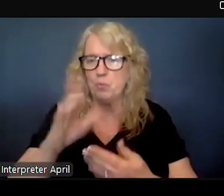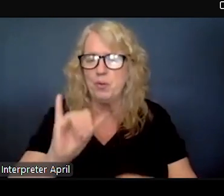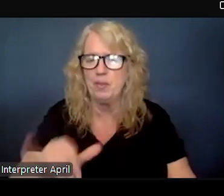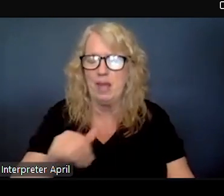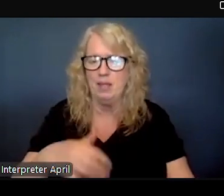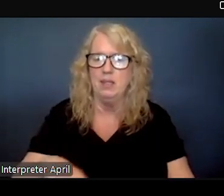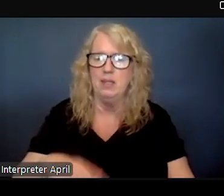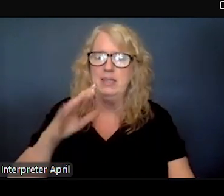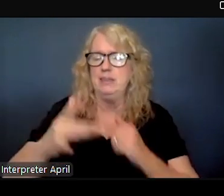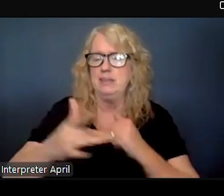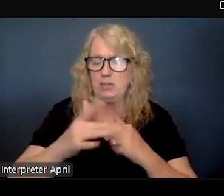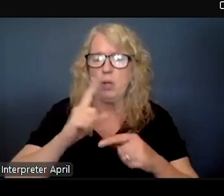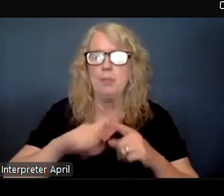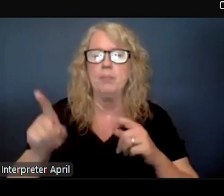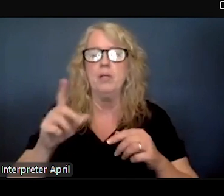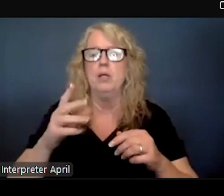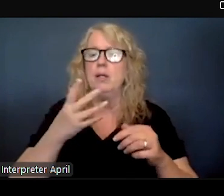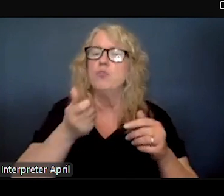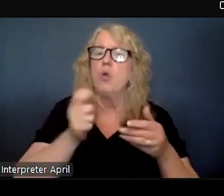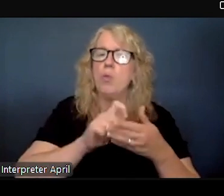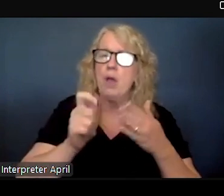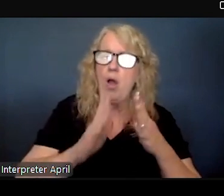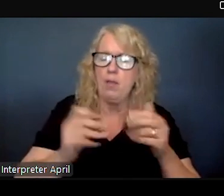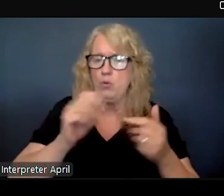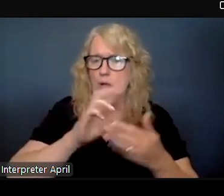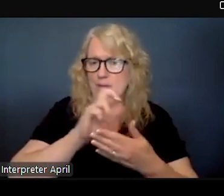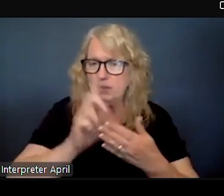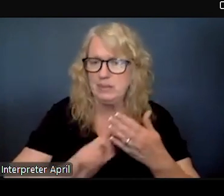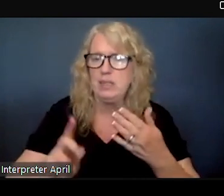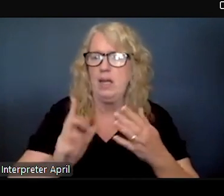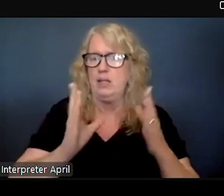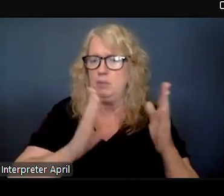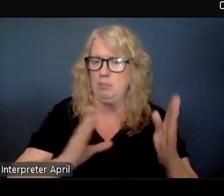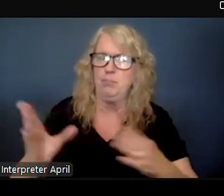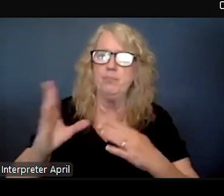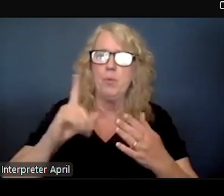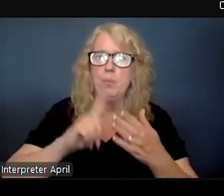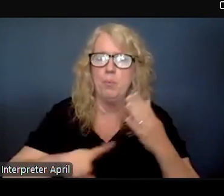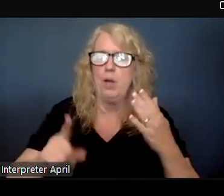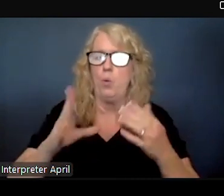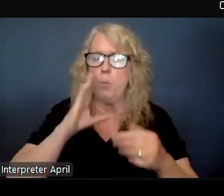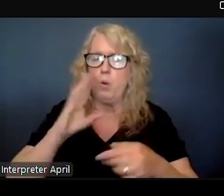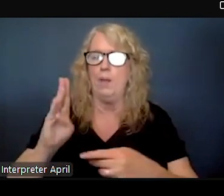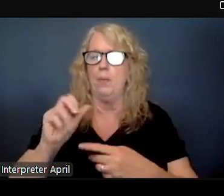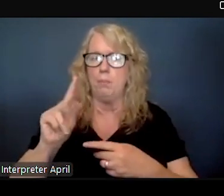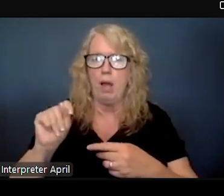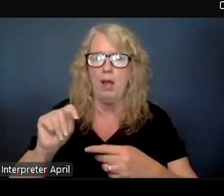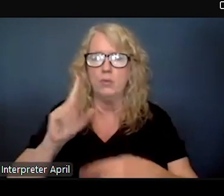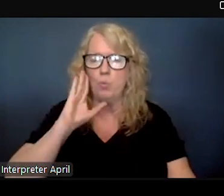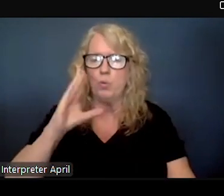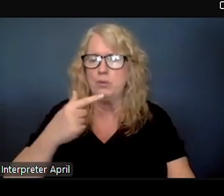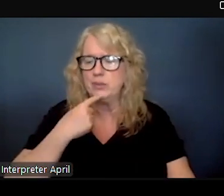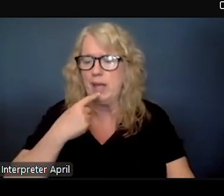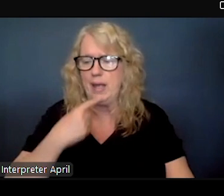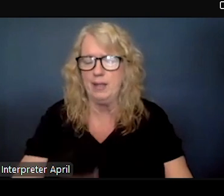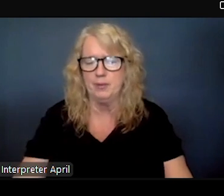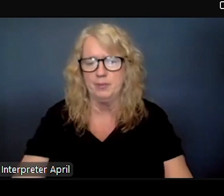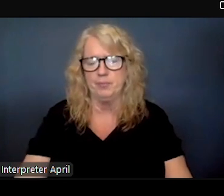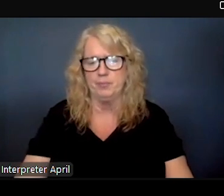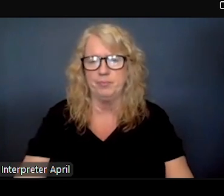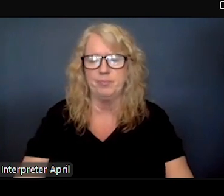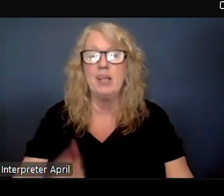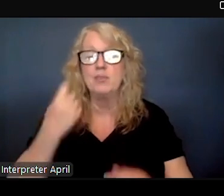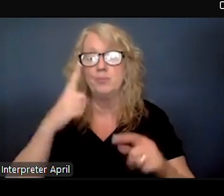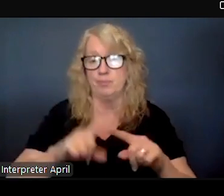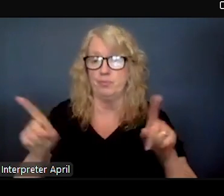technology where the authors have to design and intend exactly what the bot will say. The